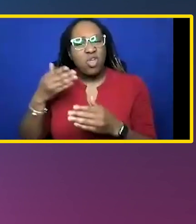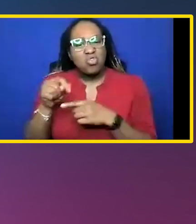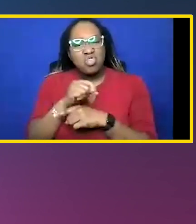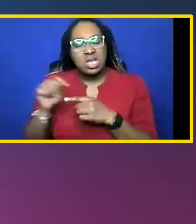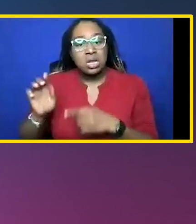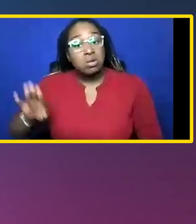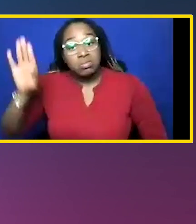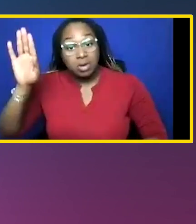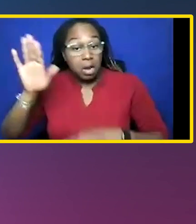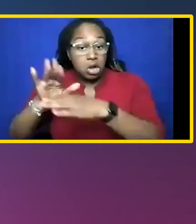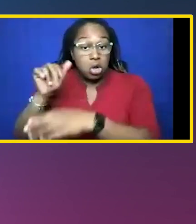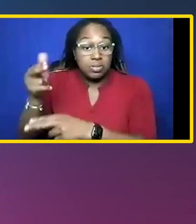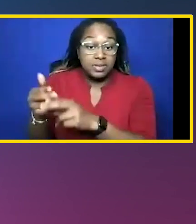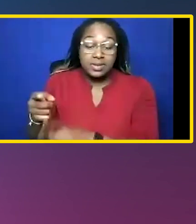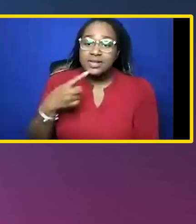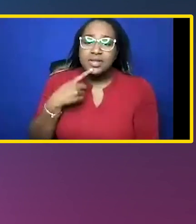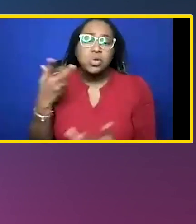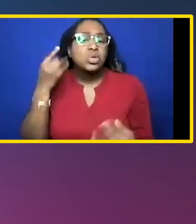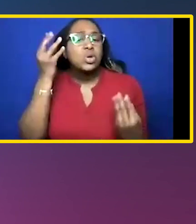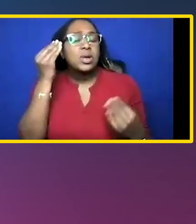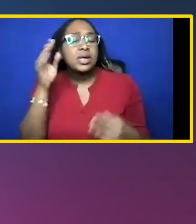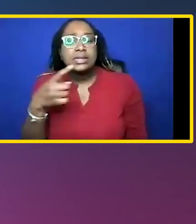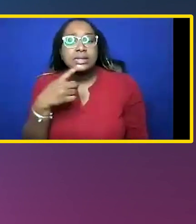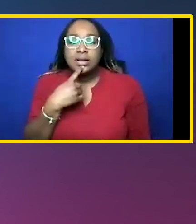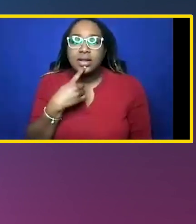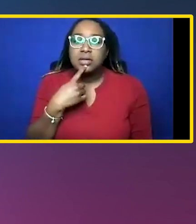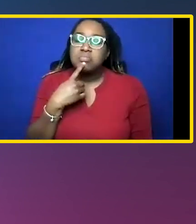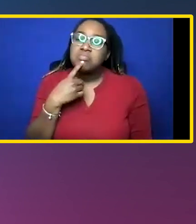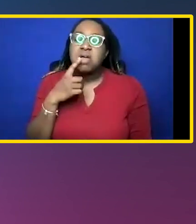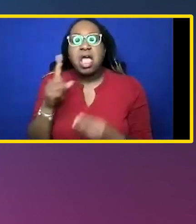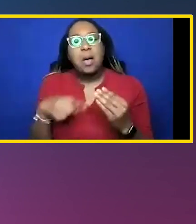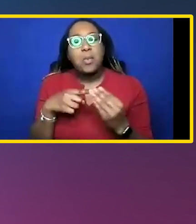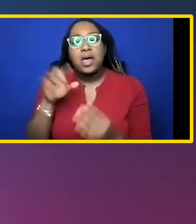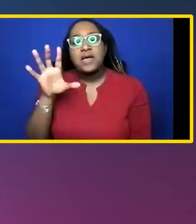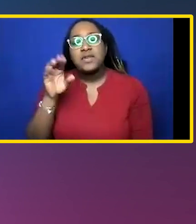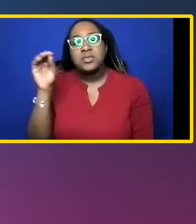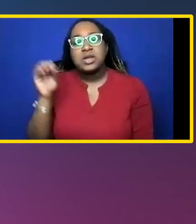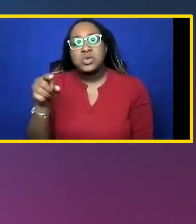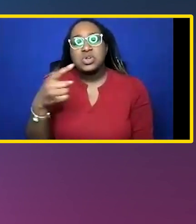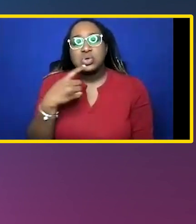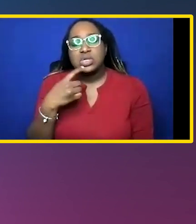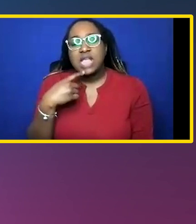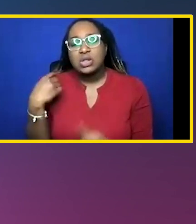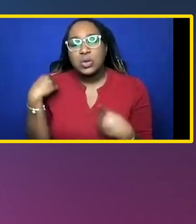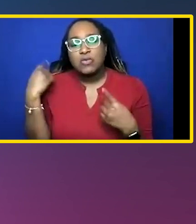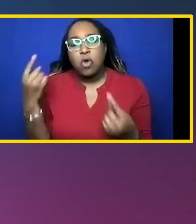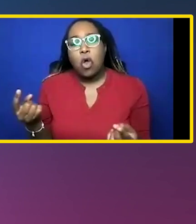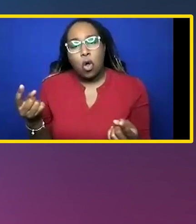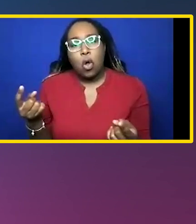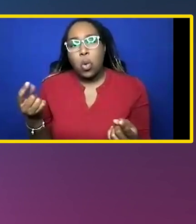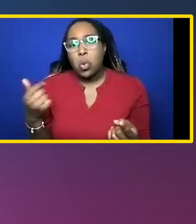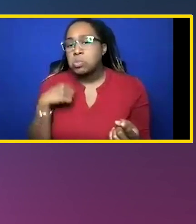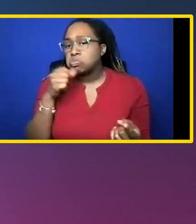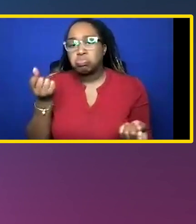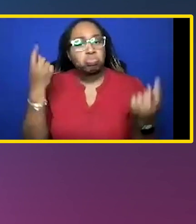up and I said, "What's on your mind?" And he said, "About 50% of what you said thus far, I did